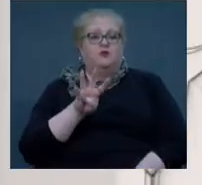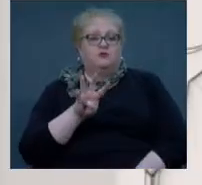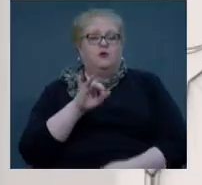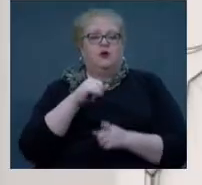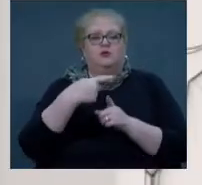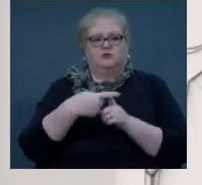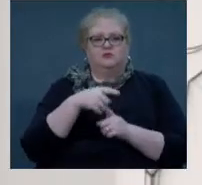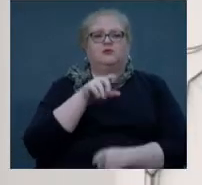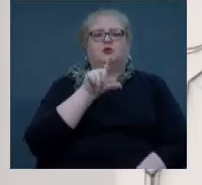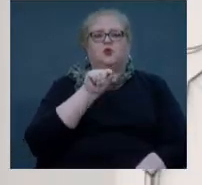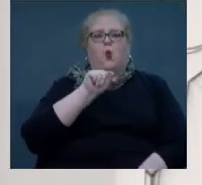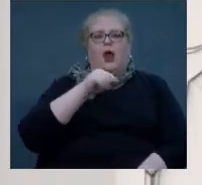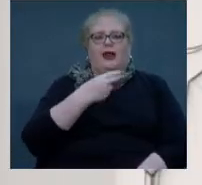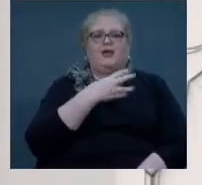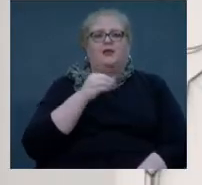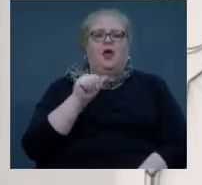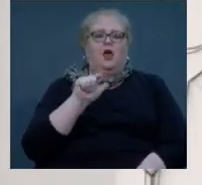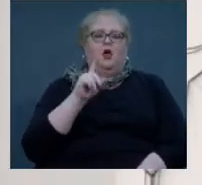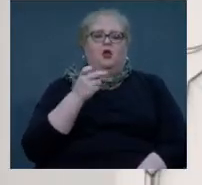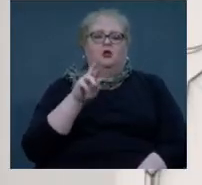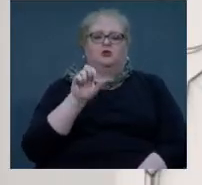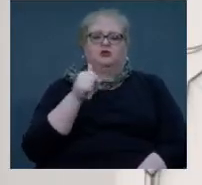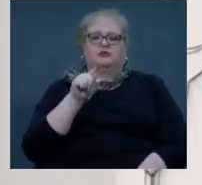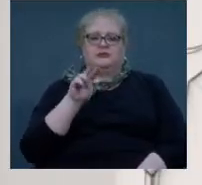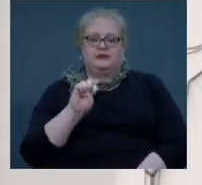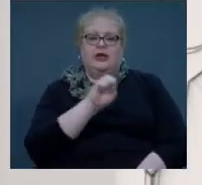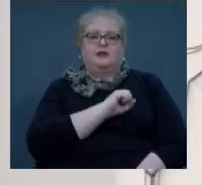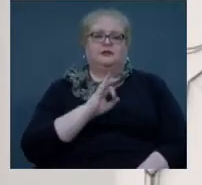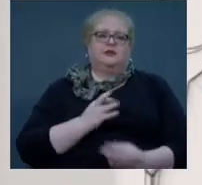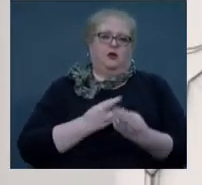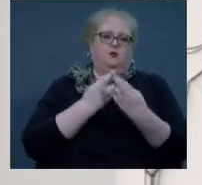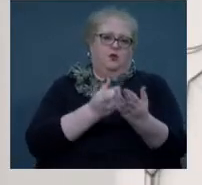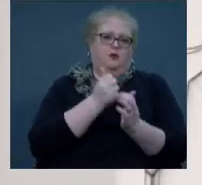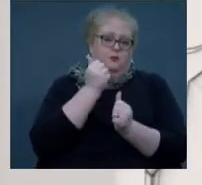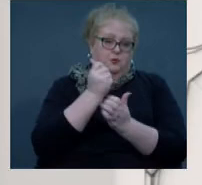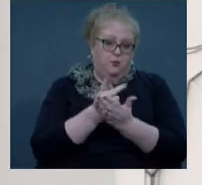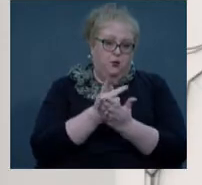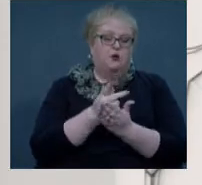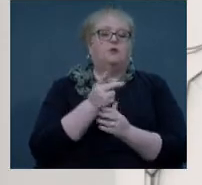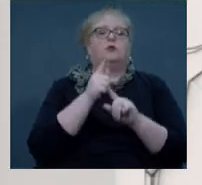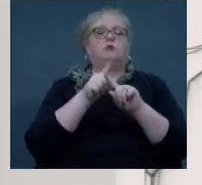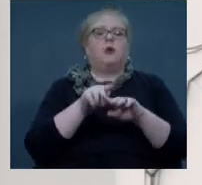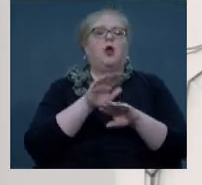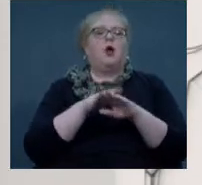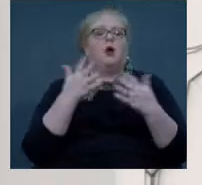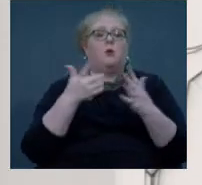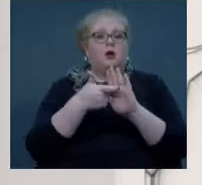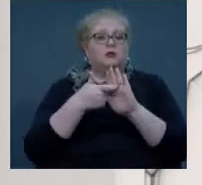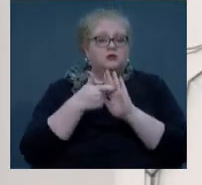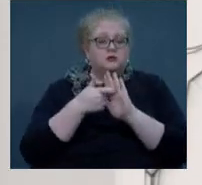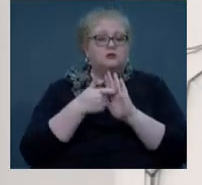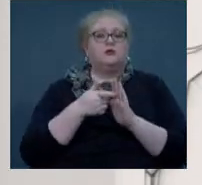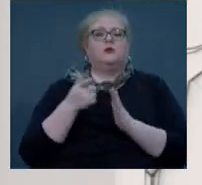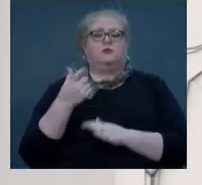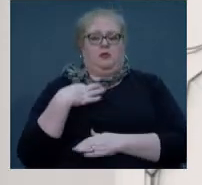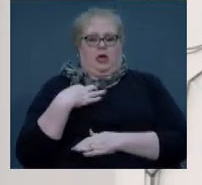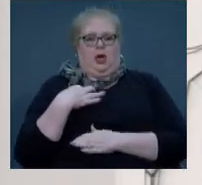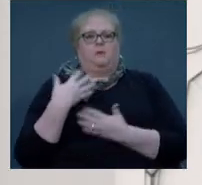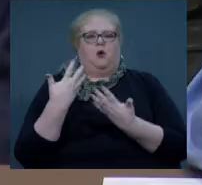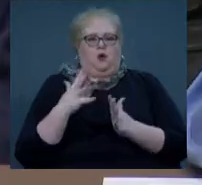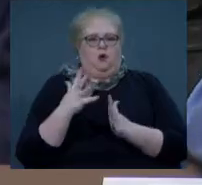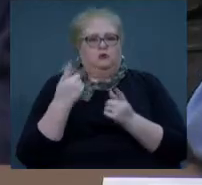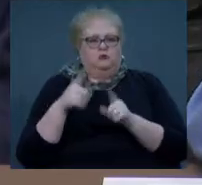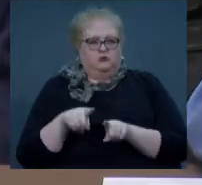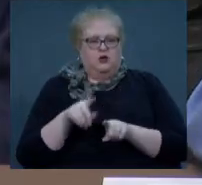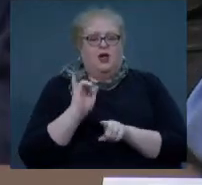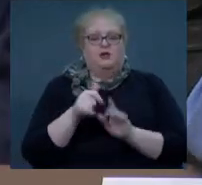and Aldersgate Road. Staff recommends approval of the requested R4 rezoning subject to the following condition as offered by the applicant.